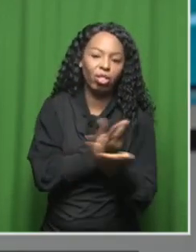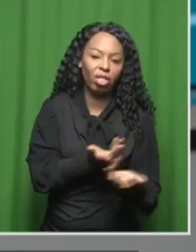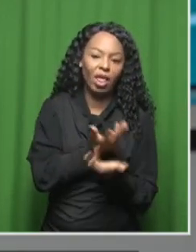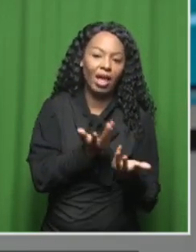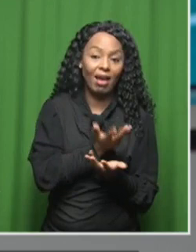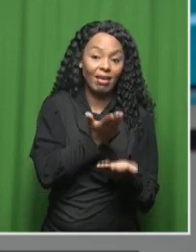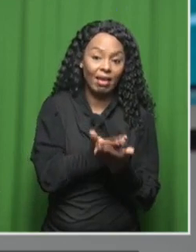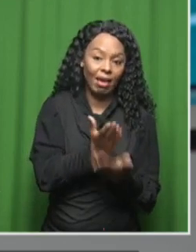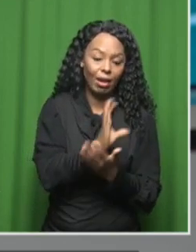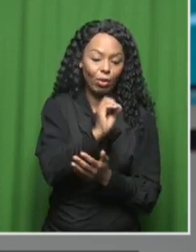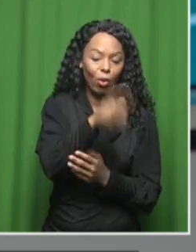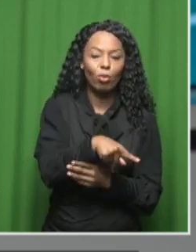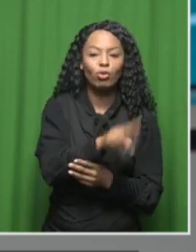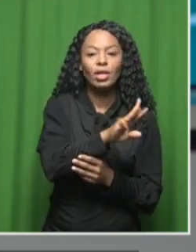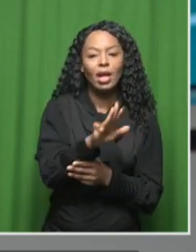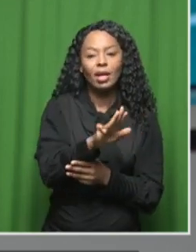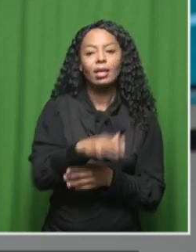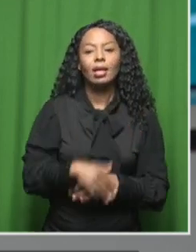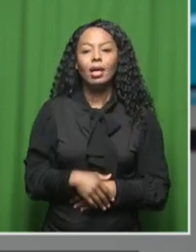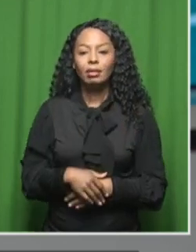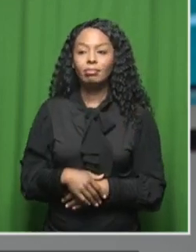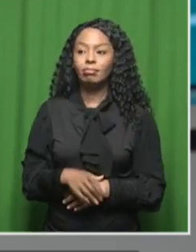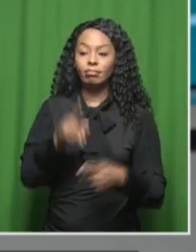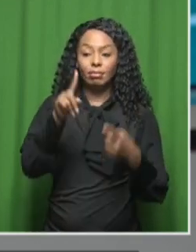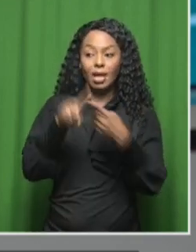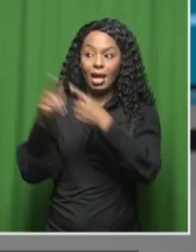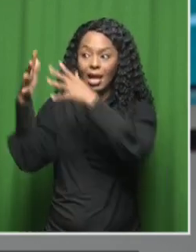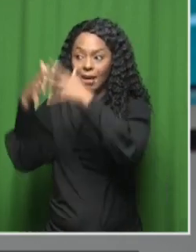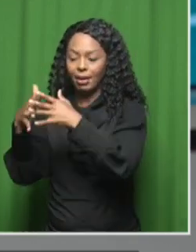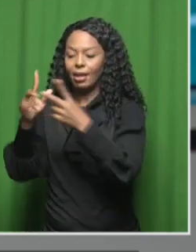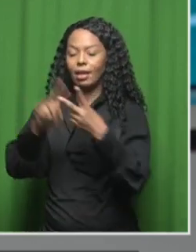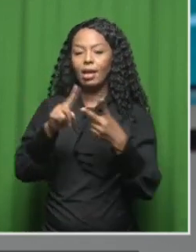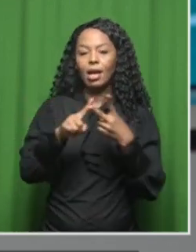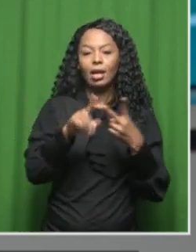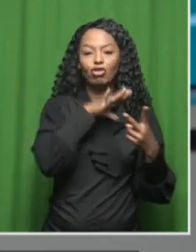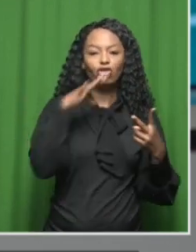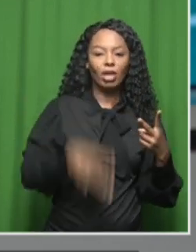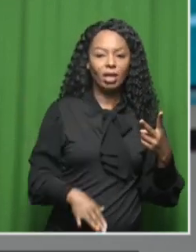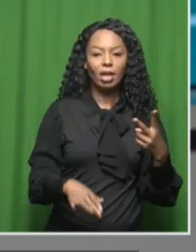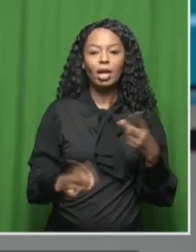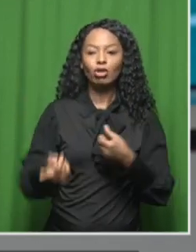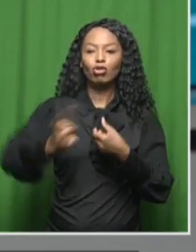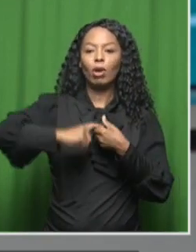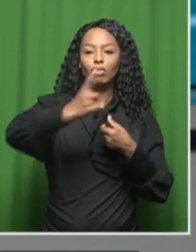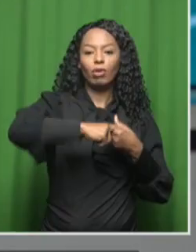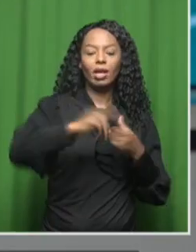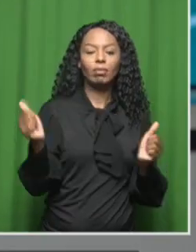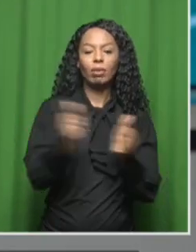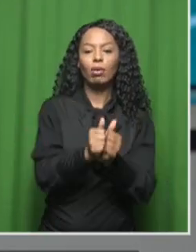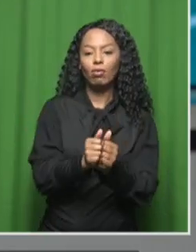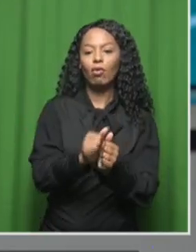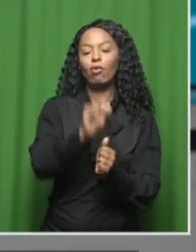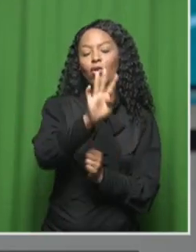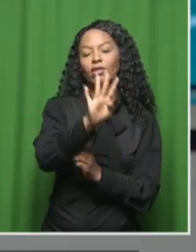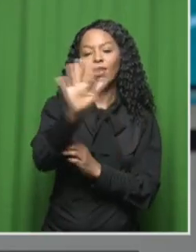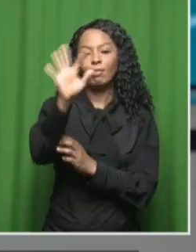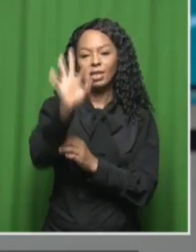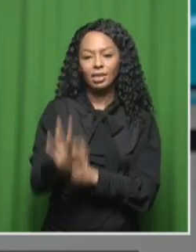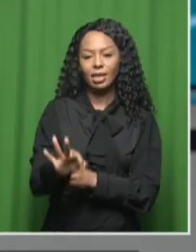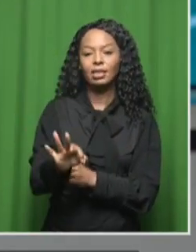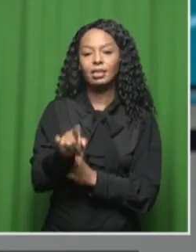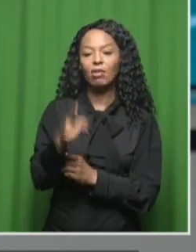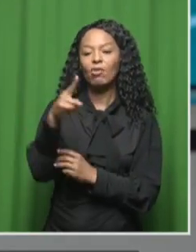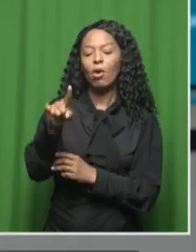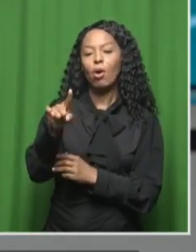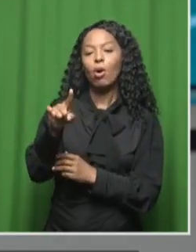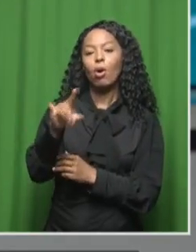United States and China, who are jointly responsible for 45% of the world's carbon dioxide emissions, the global